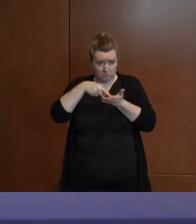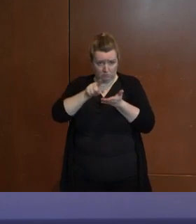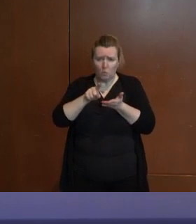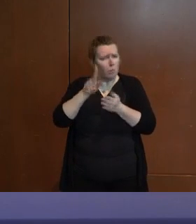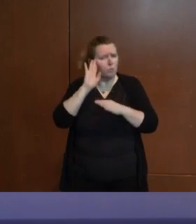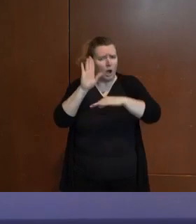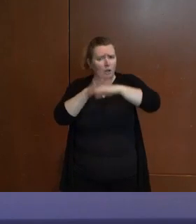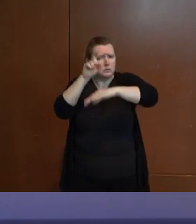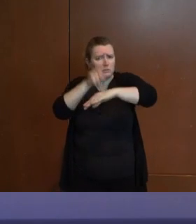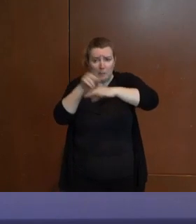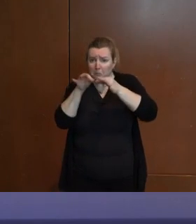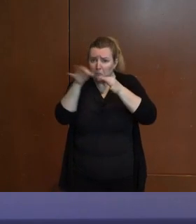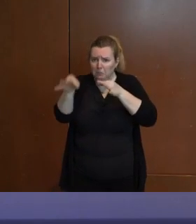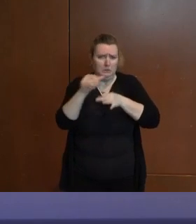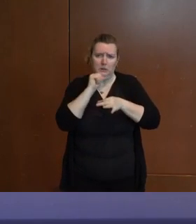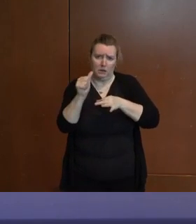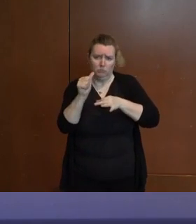time as it is